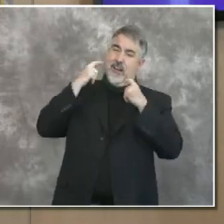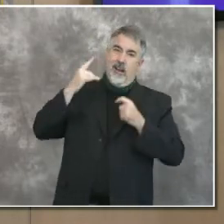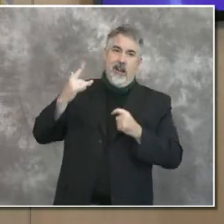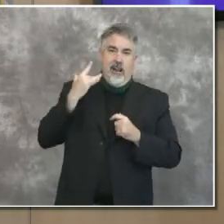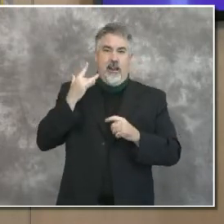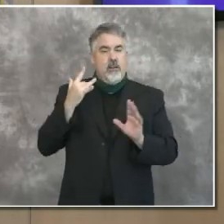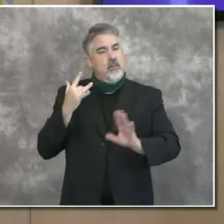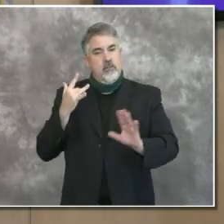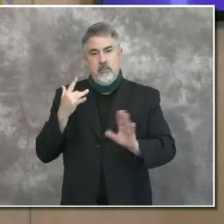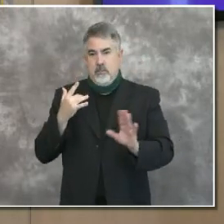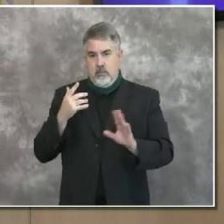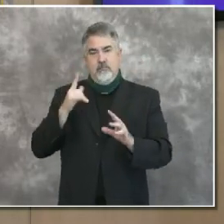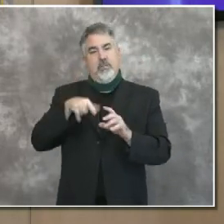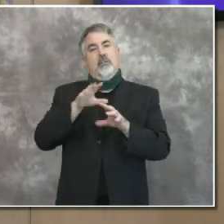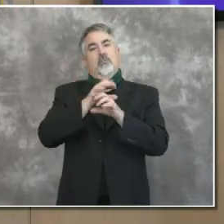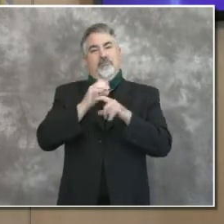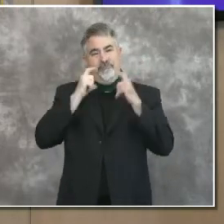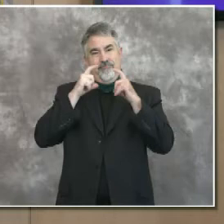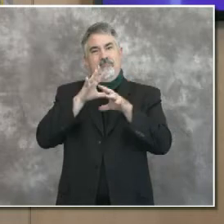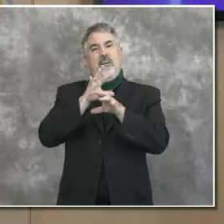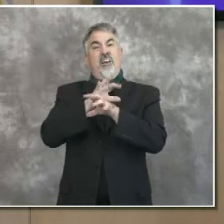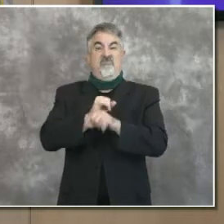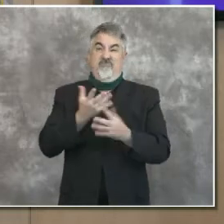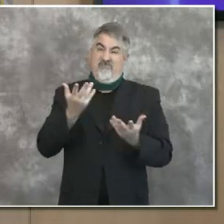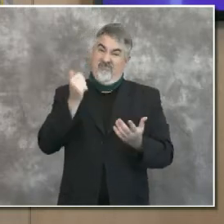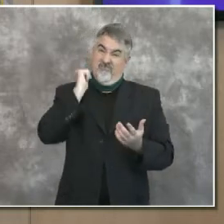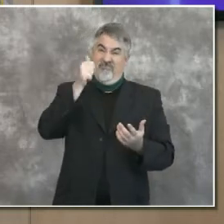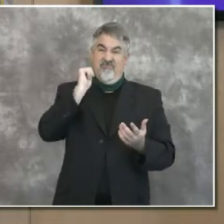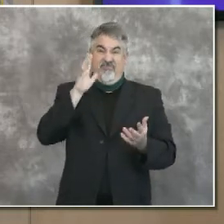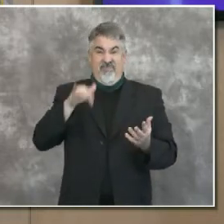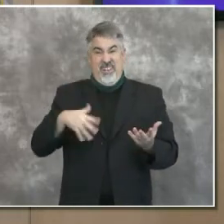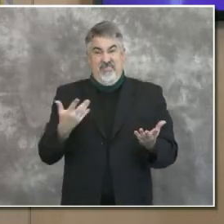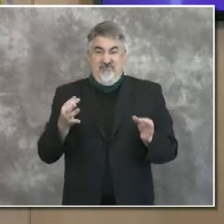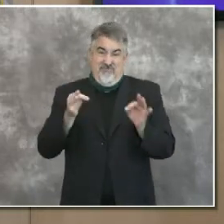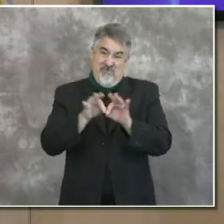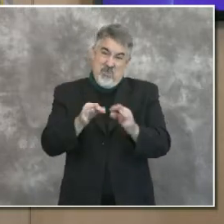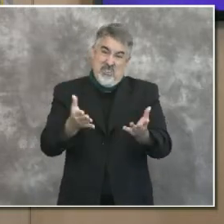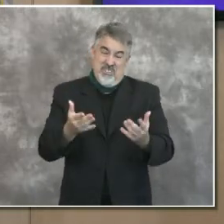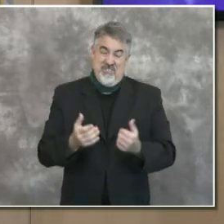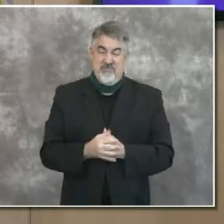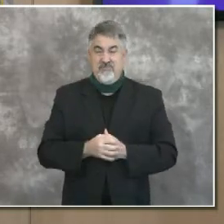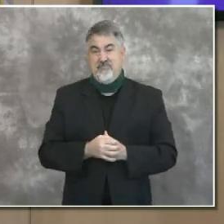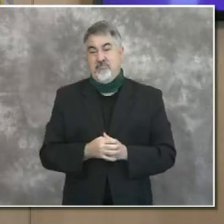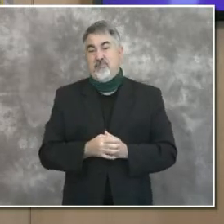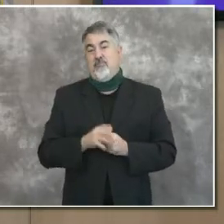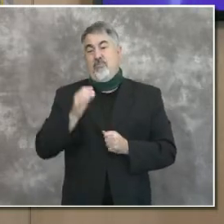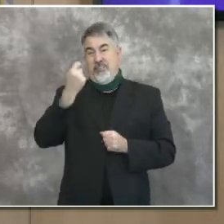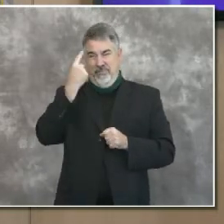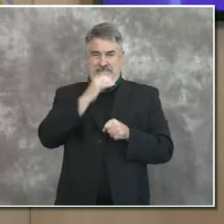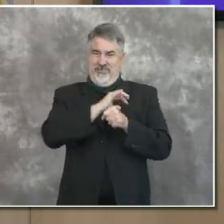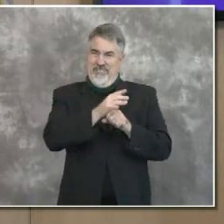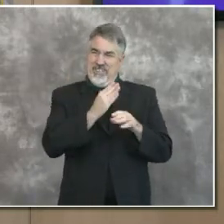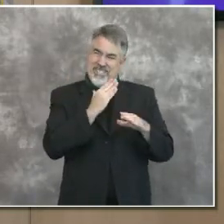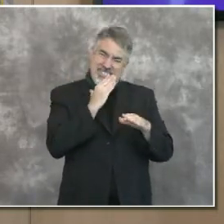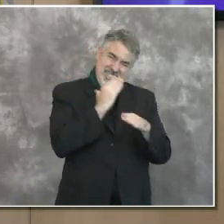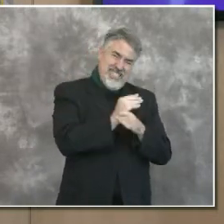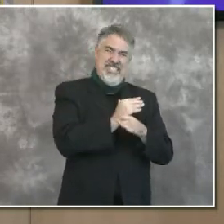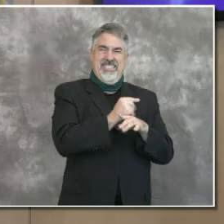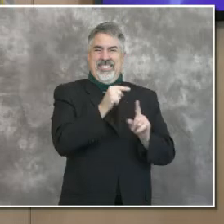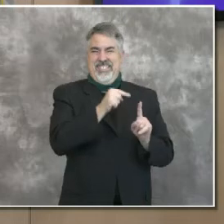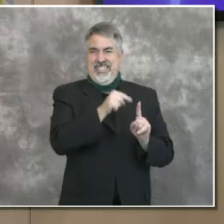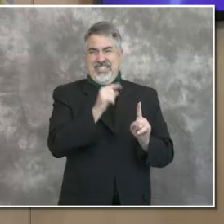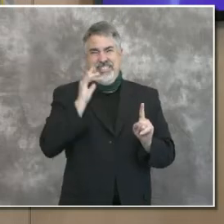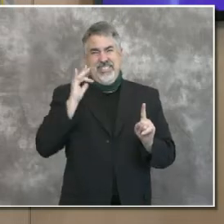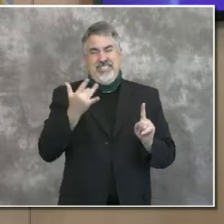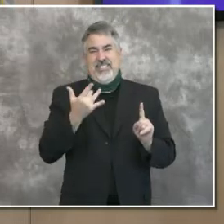to, but it is an important part of our COVID response, and it is an important part of us changing our daily activities and changing